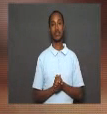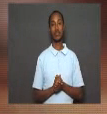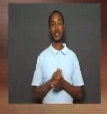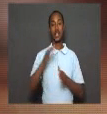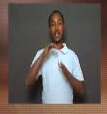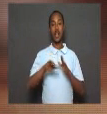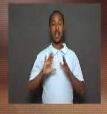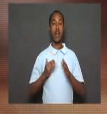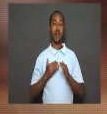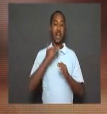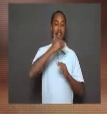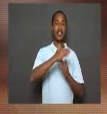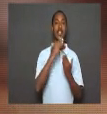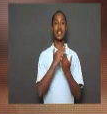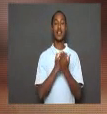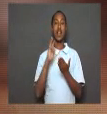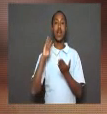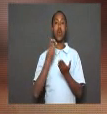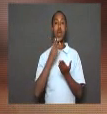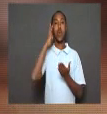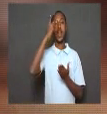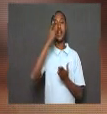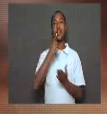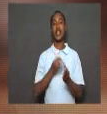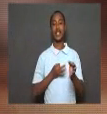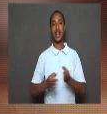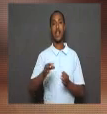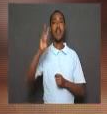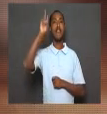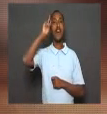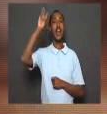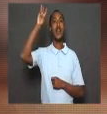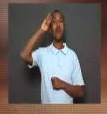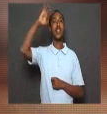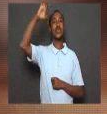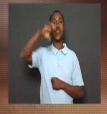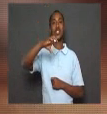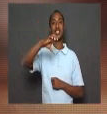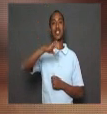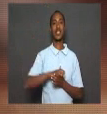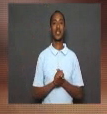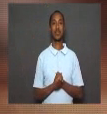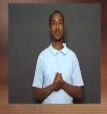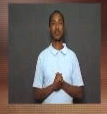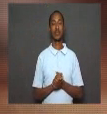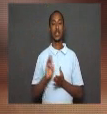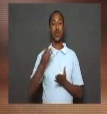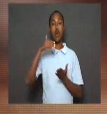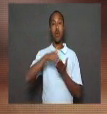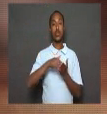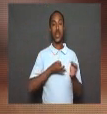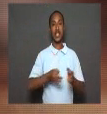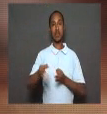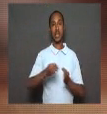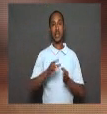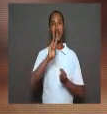In our next lesson, we will describe van der Waals forces. We will also